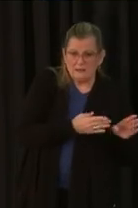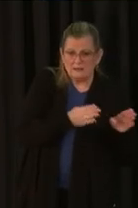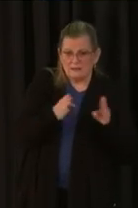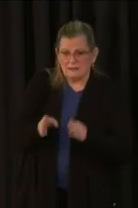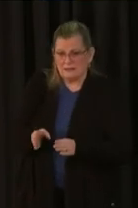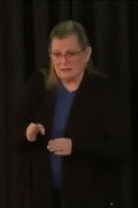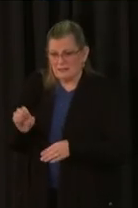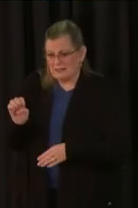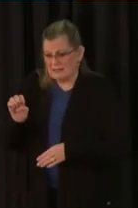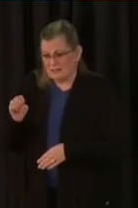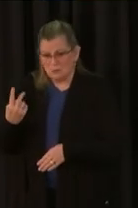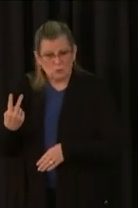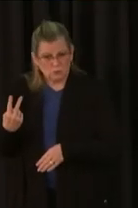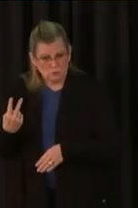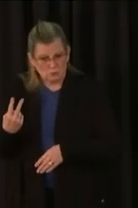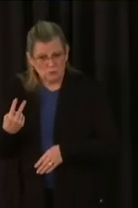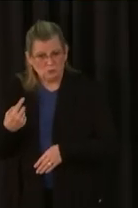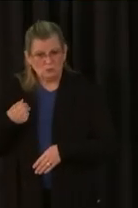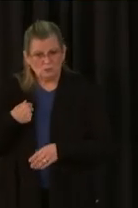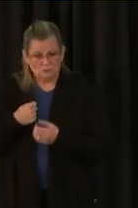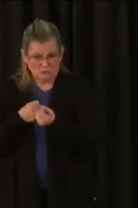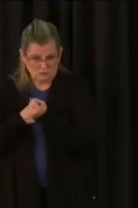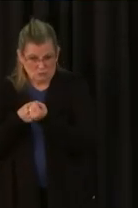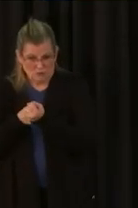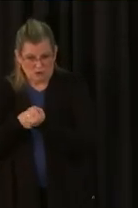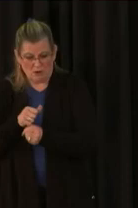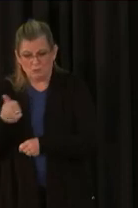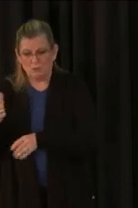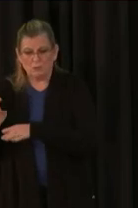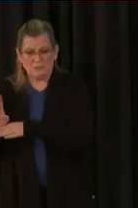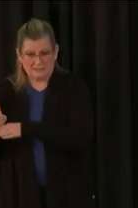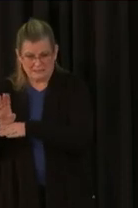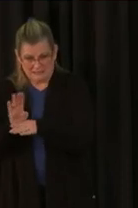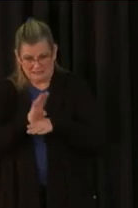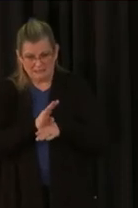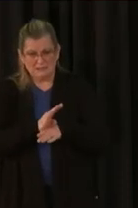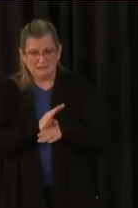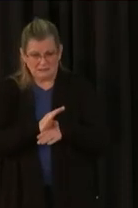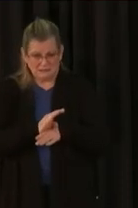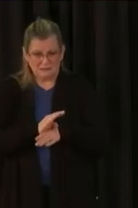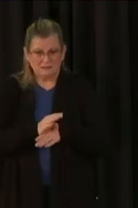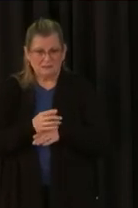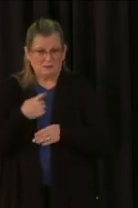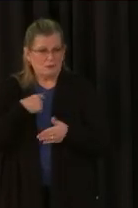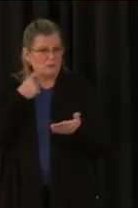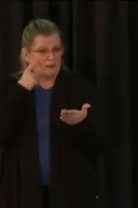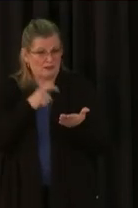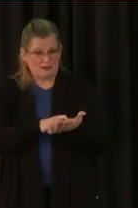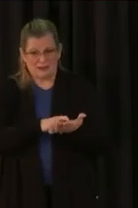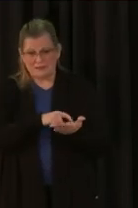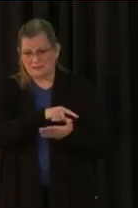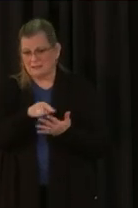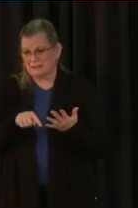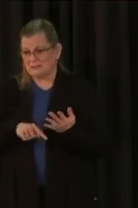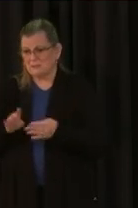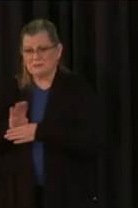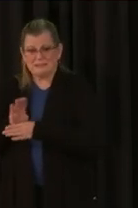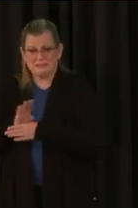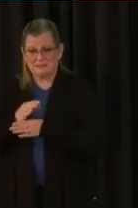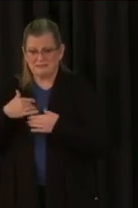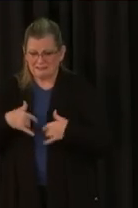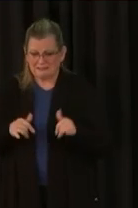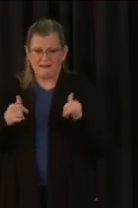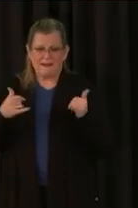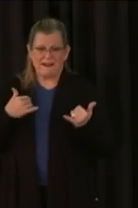for E2, the supporting businesses, it is literally just a nod to support, recognizing that these are businesses that do still